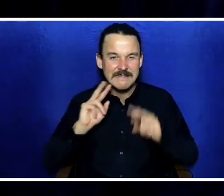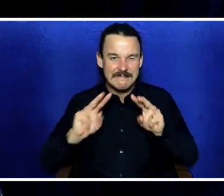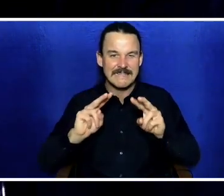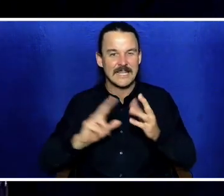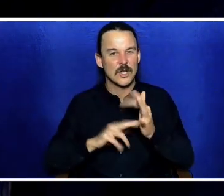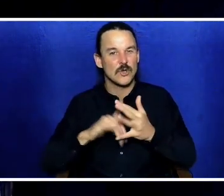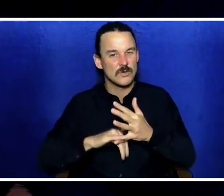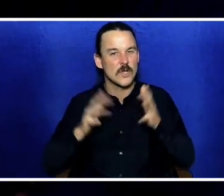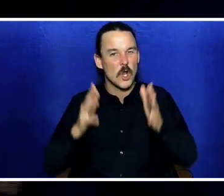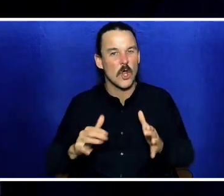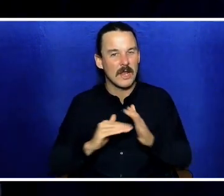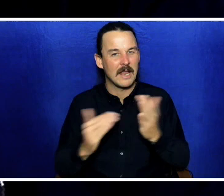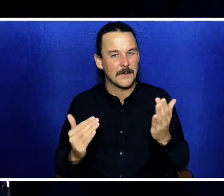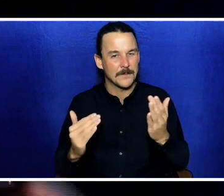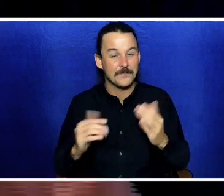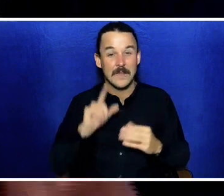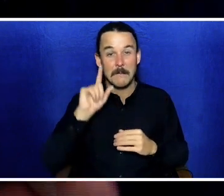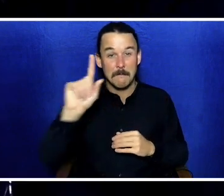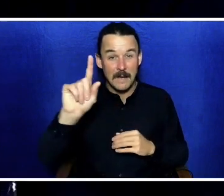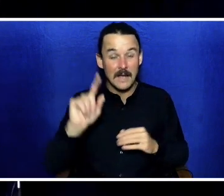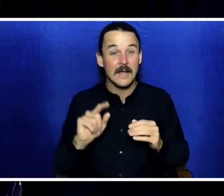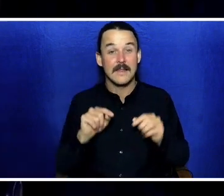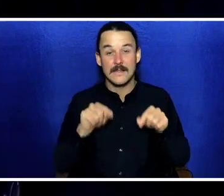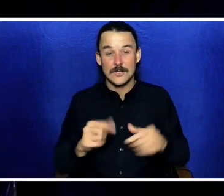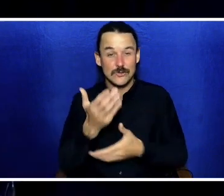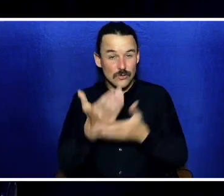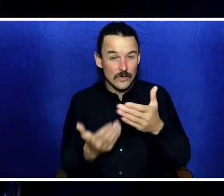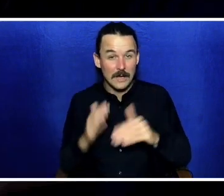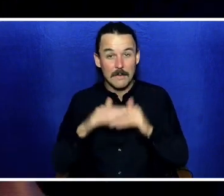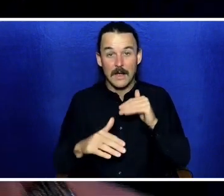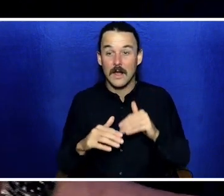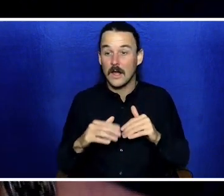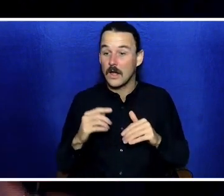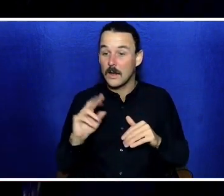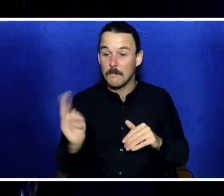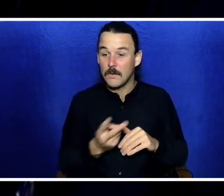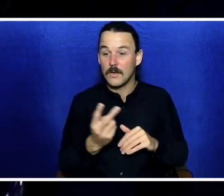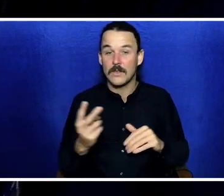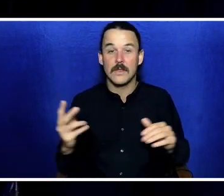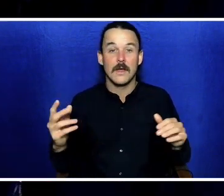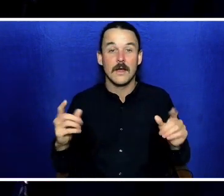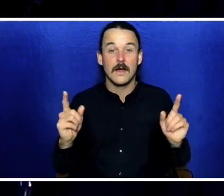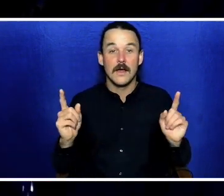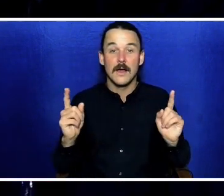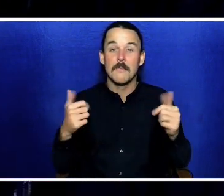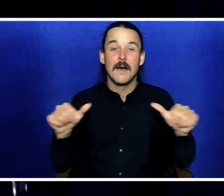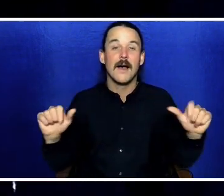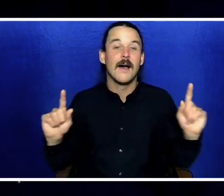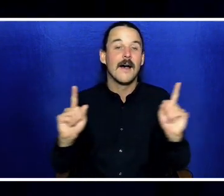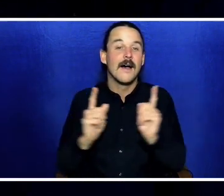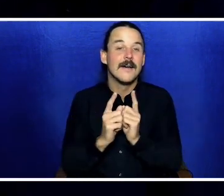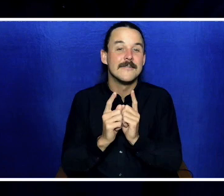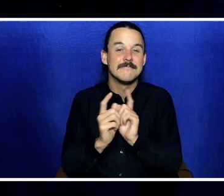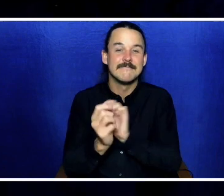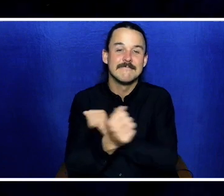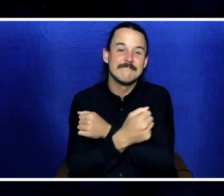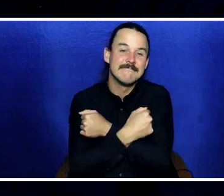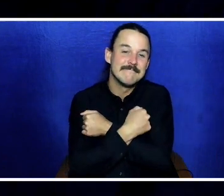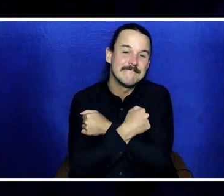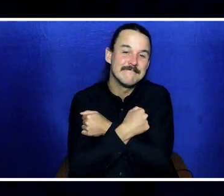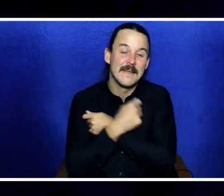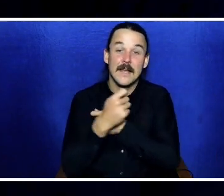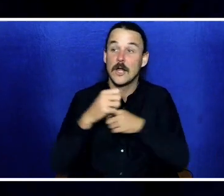by falling into his other's arms, dying, and being transformed by the gods into butterflies, where they live